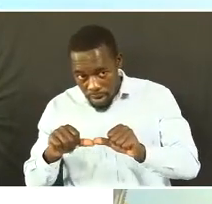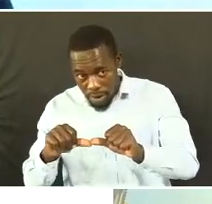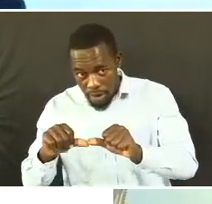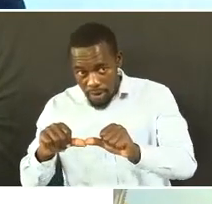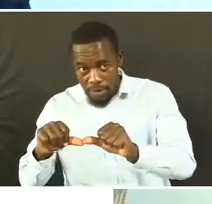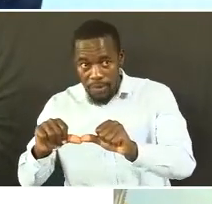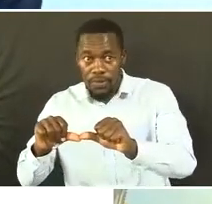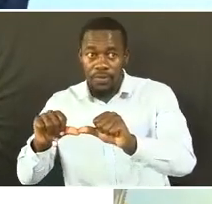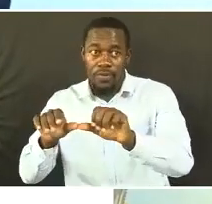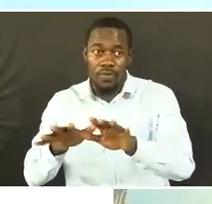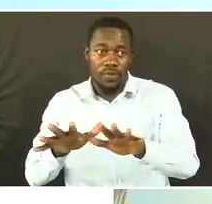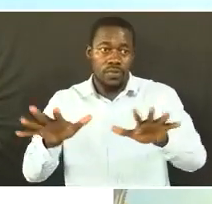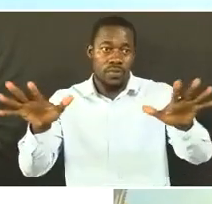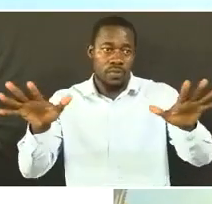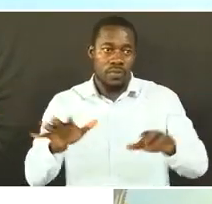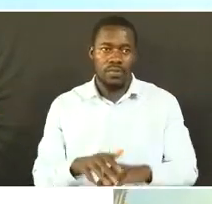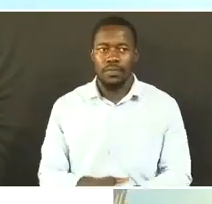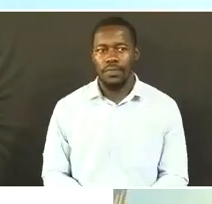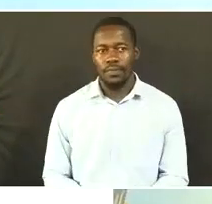Isn't that beautiful?